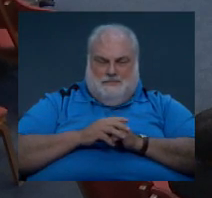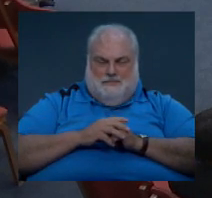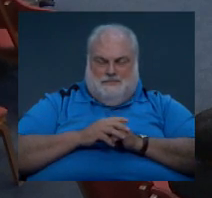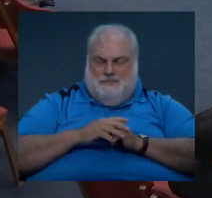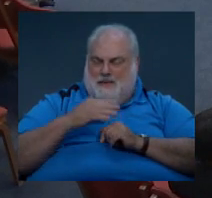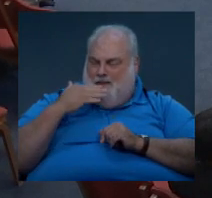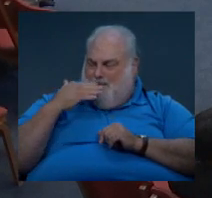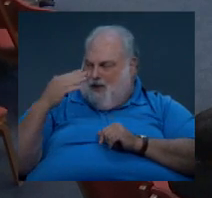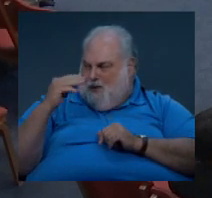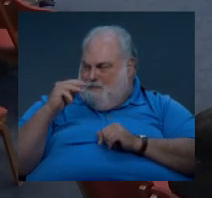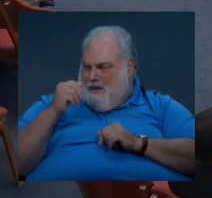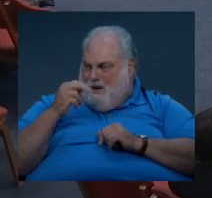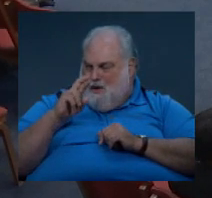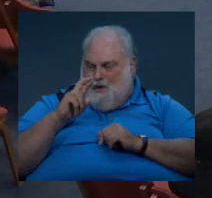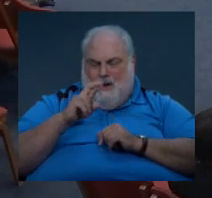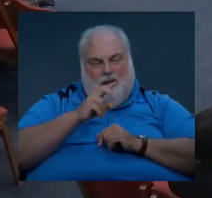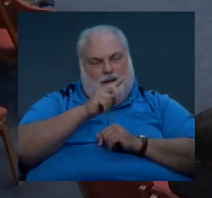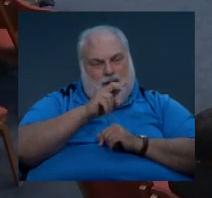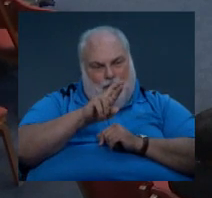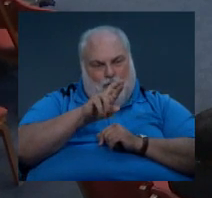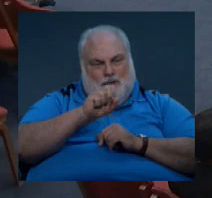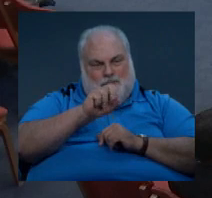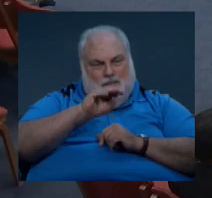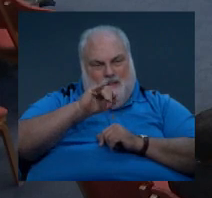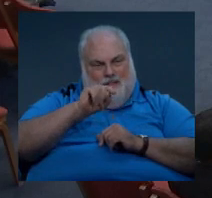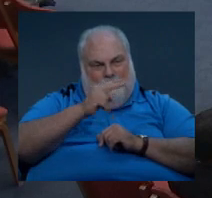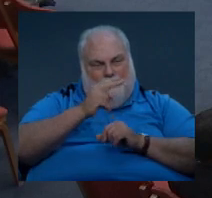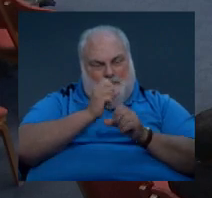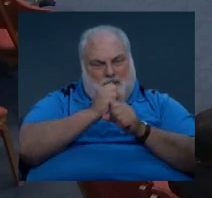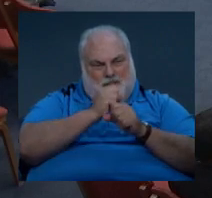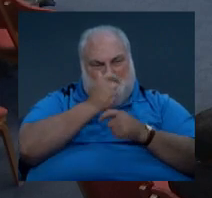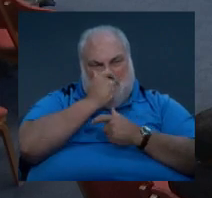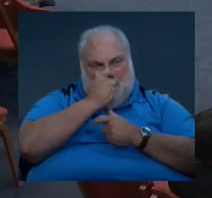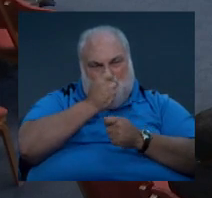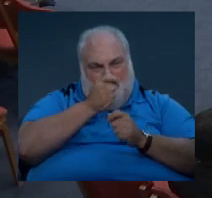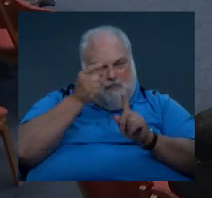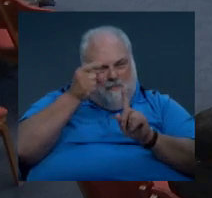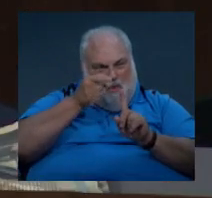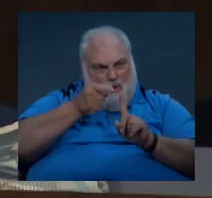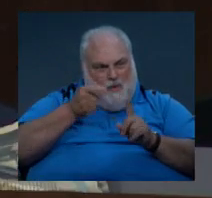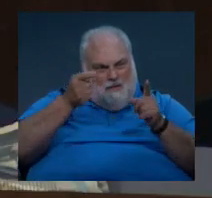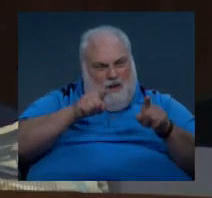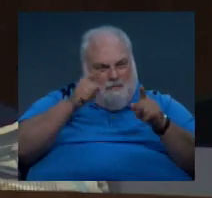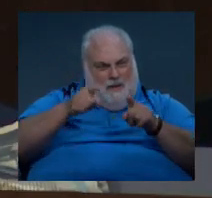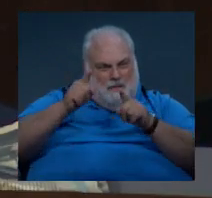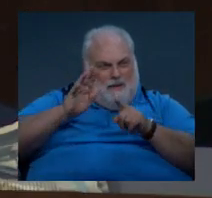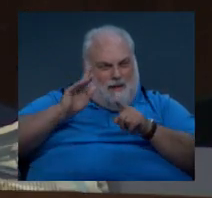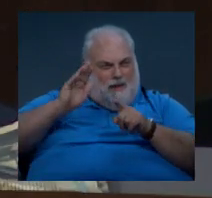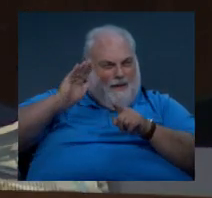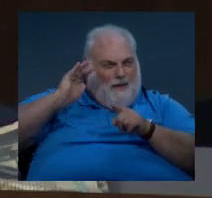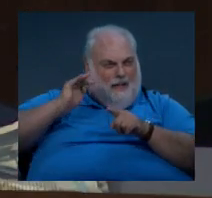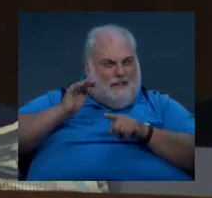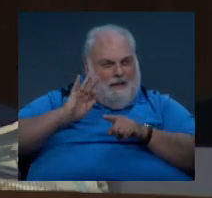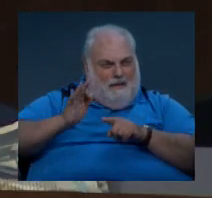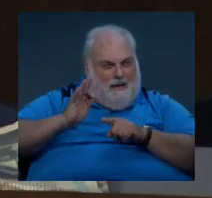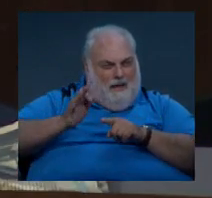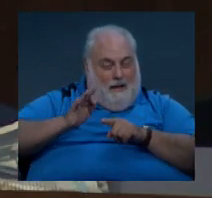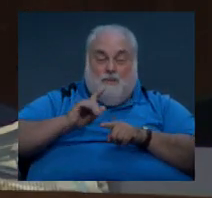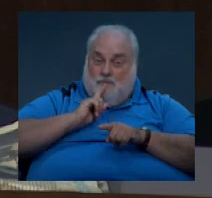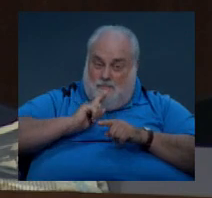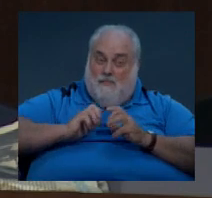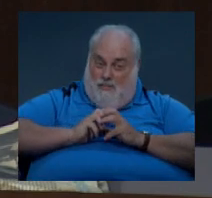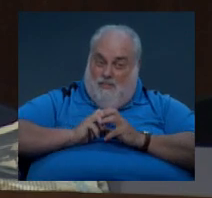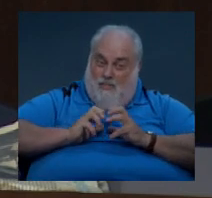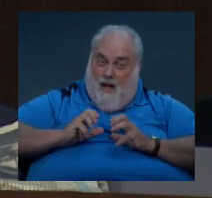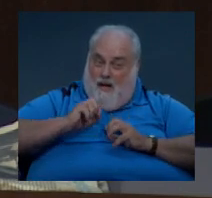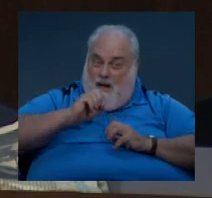Yes, thank you, Mayor. Dr. Smith made some interesting points in terms of what was going on in that area back in the early 90s, and it certainly was a lot